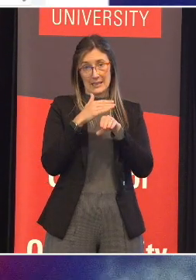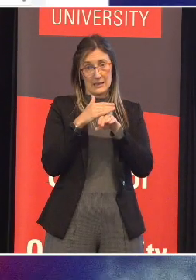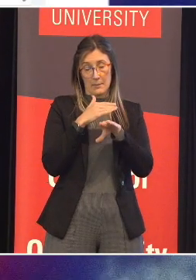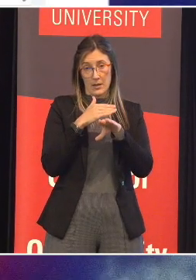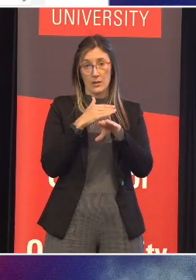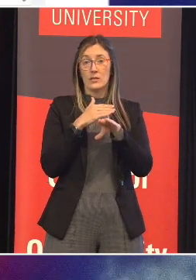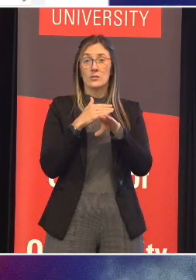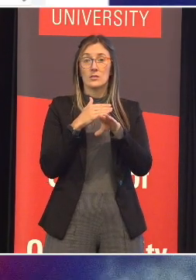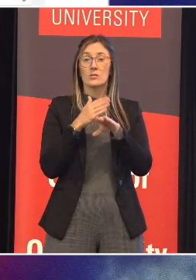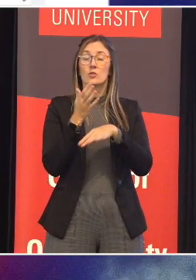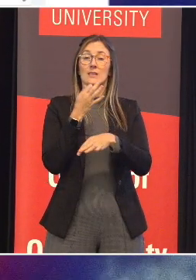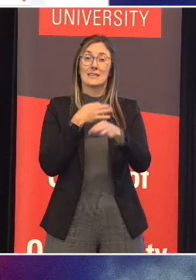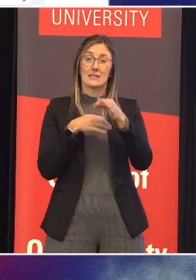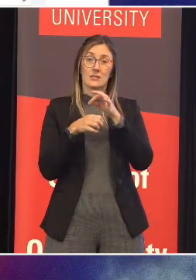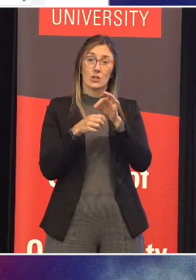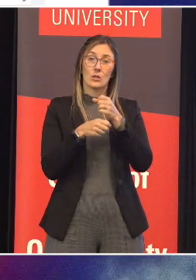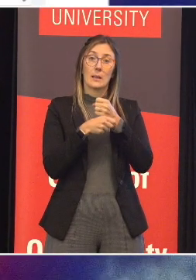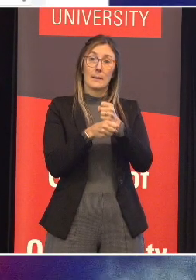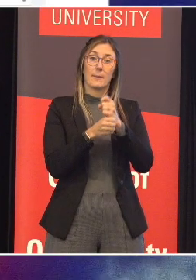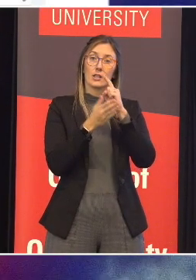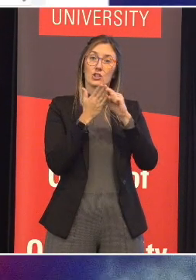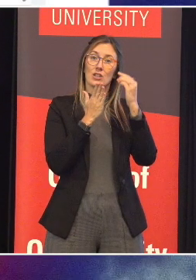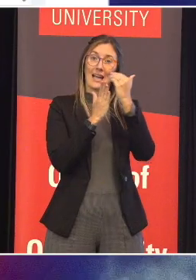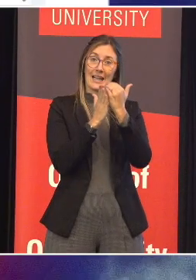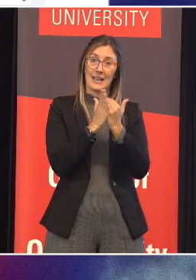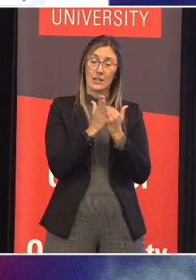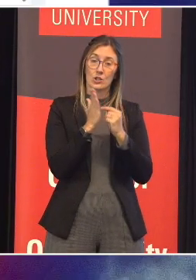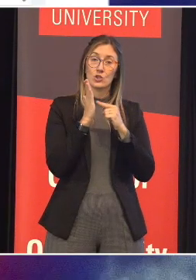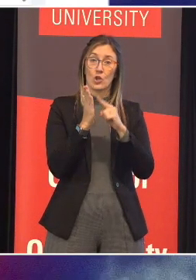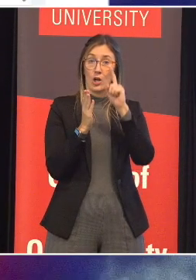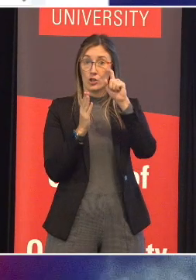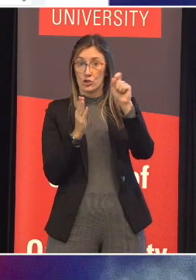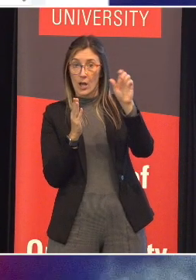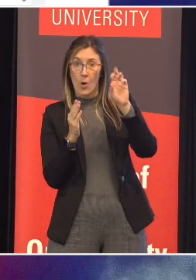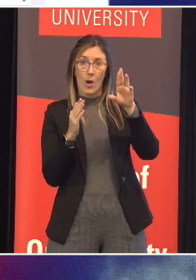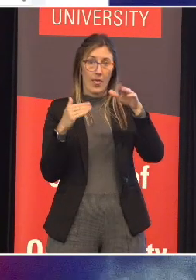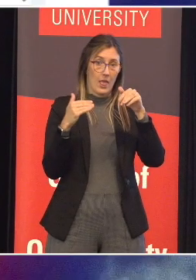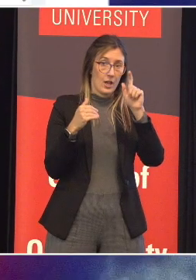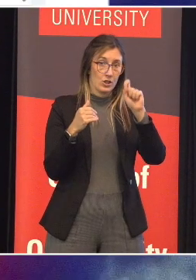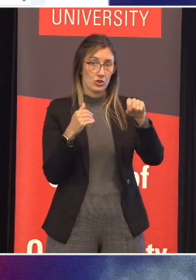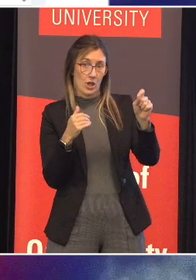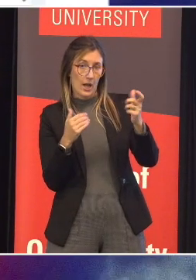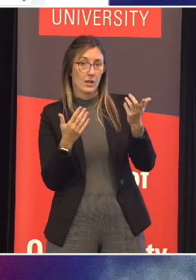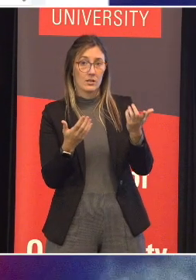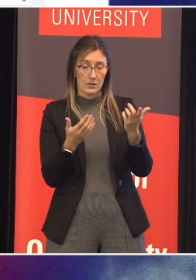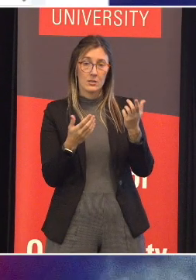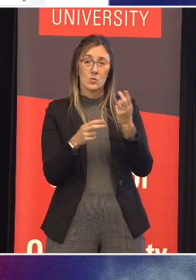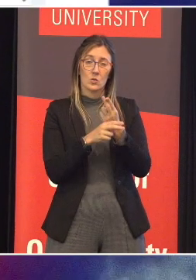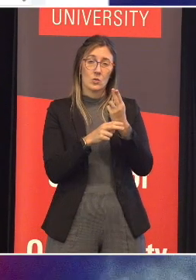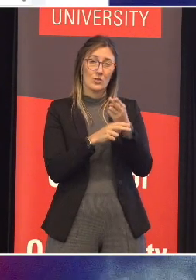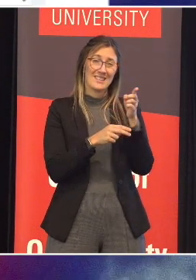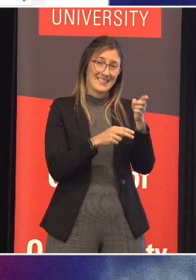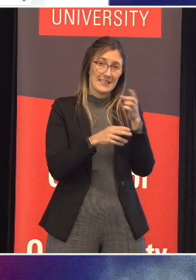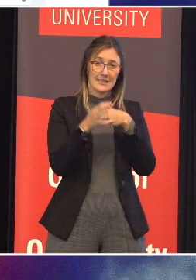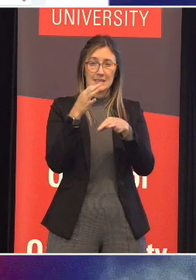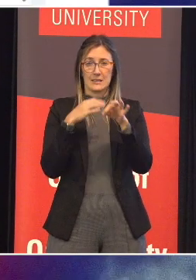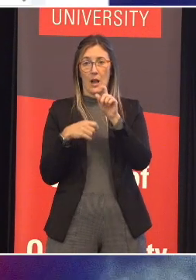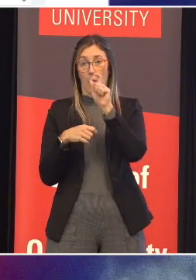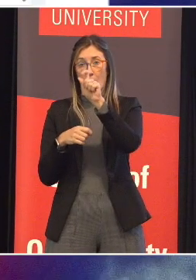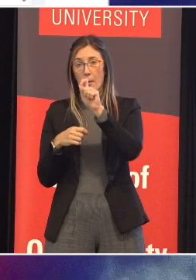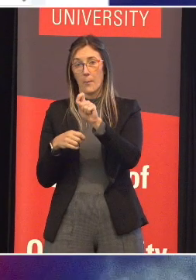as a checkbox, checked or unchecked, and the person's able to navigate that and check it or uncheck it. All